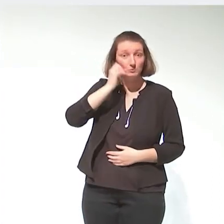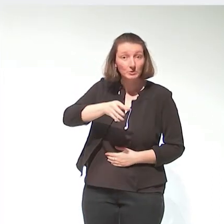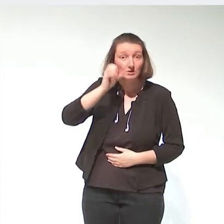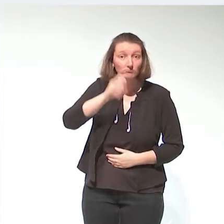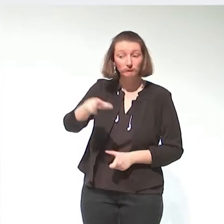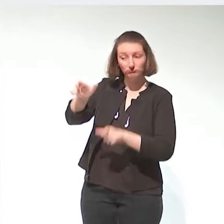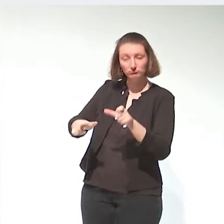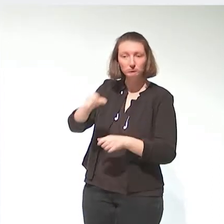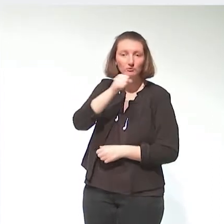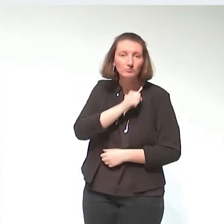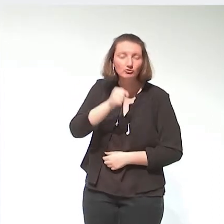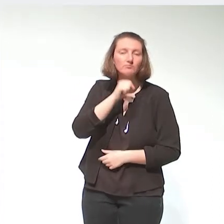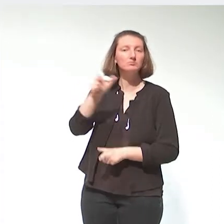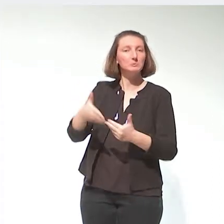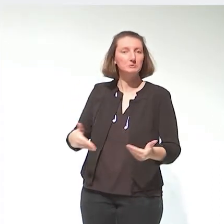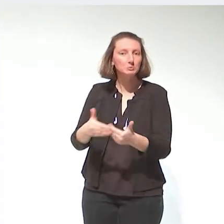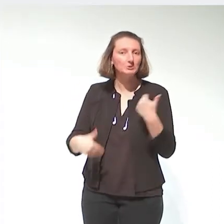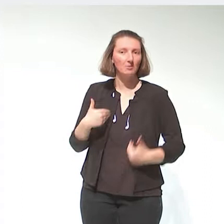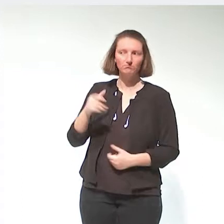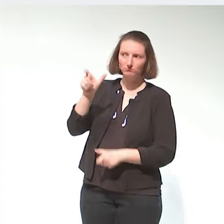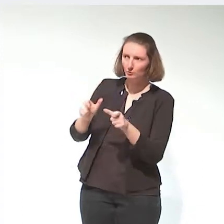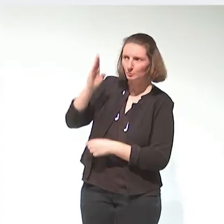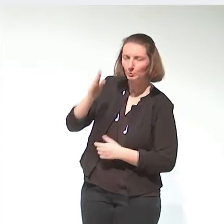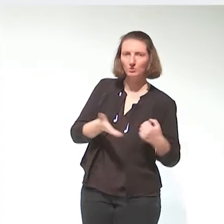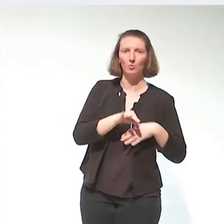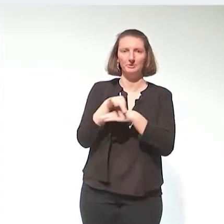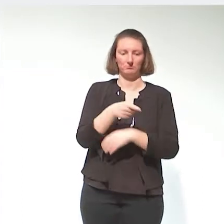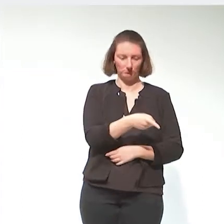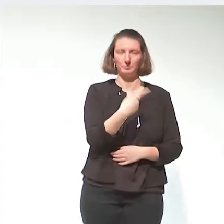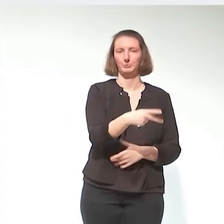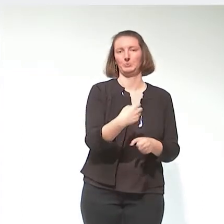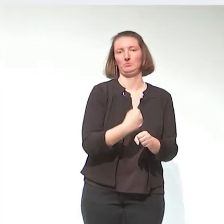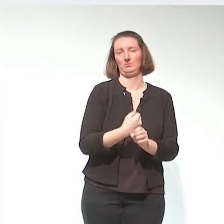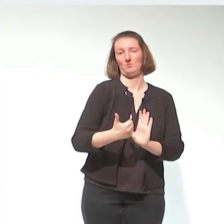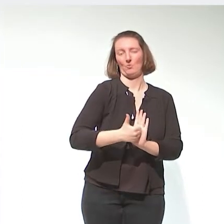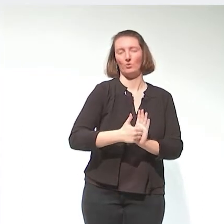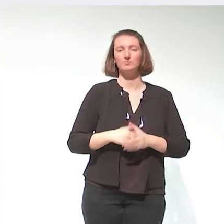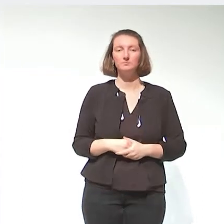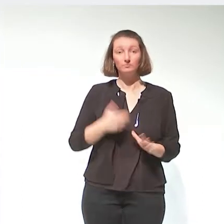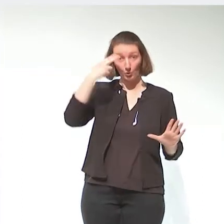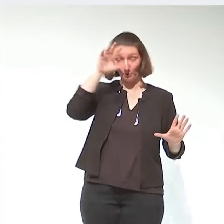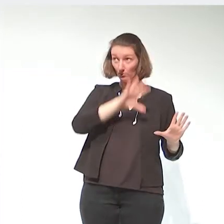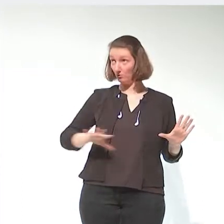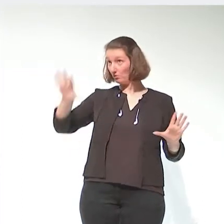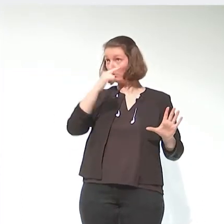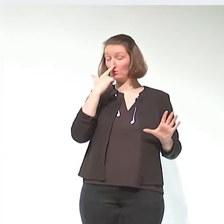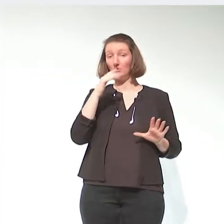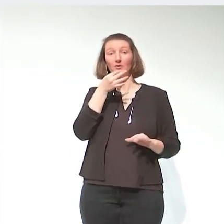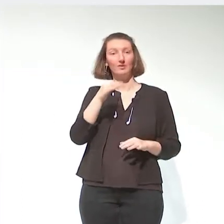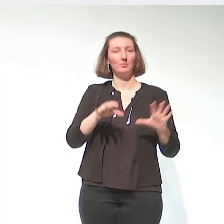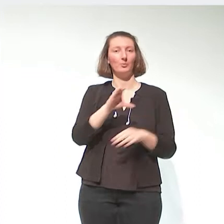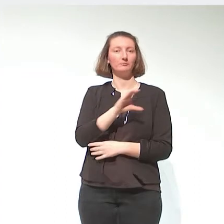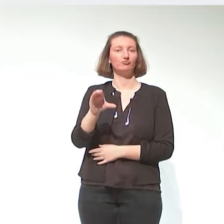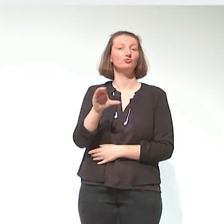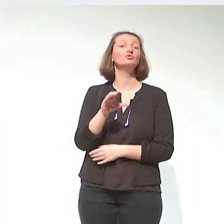support PWDs on a daily basis, people who need assistance, whether they be seniors or disabled individuals. So in